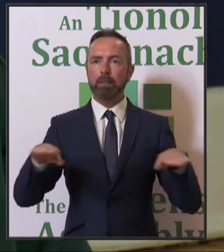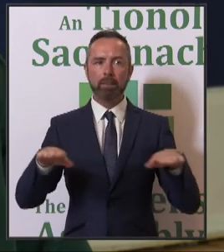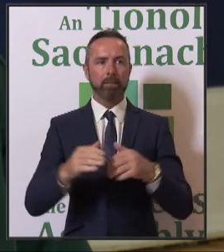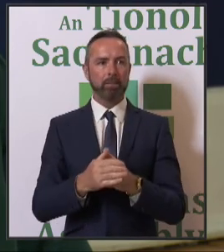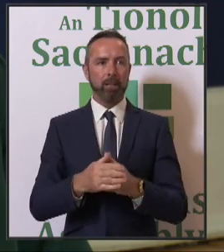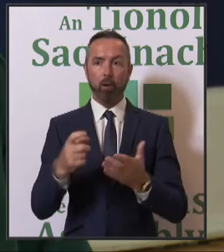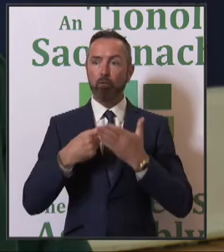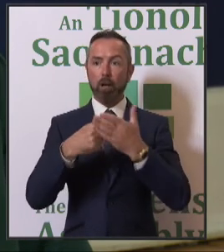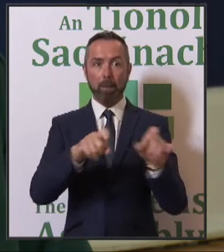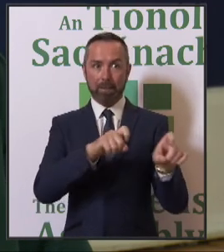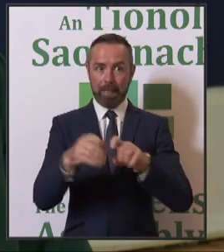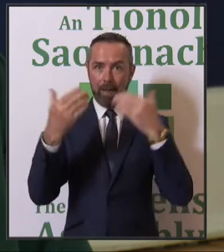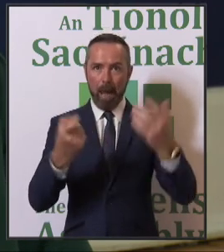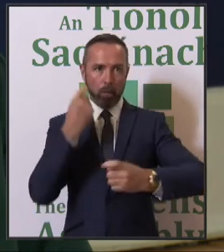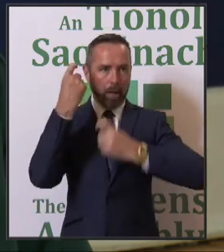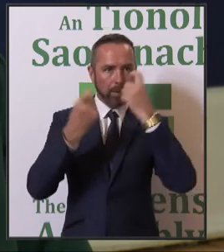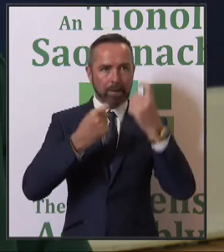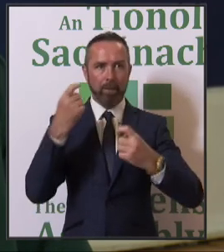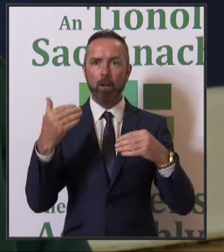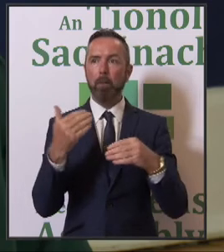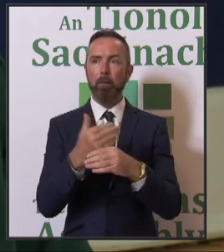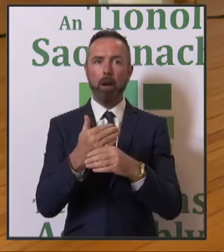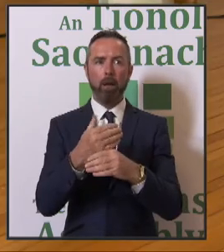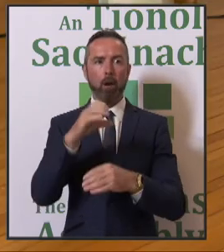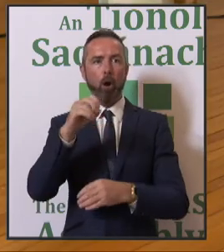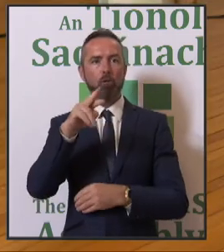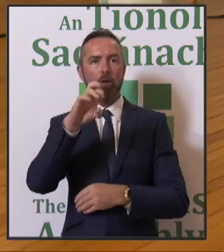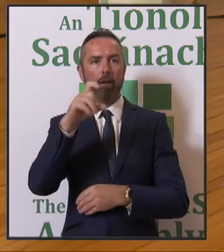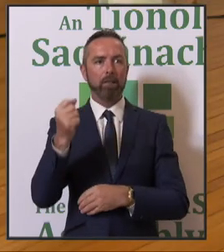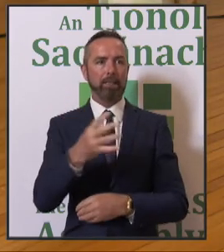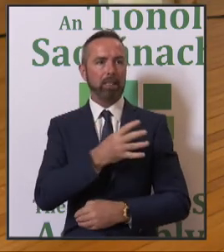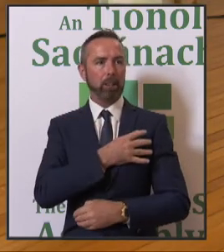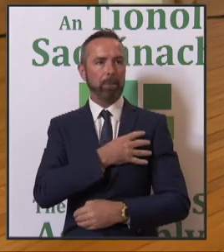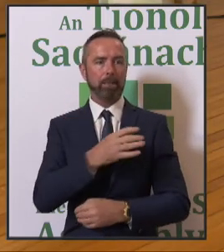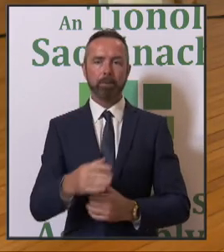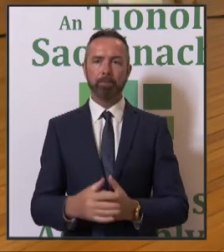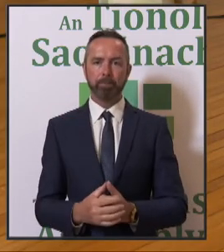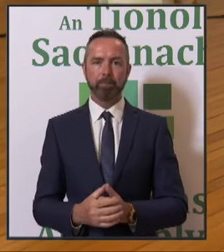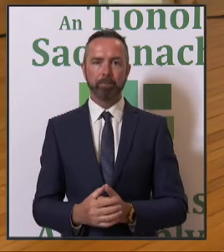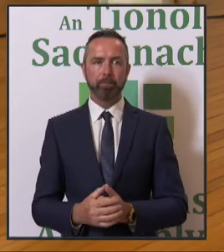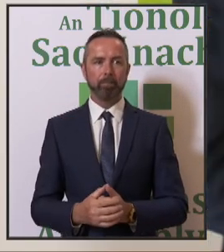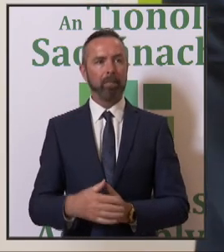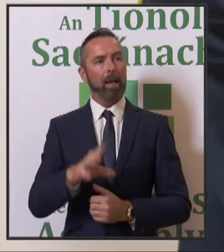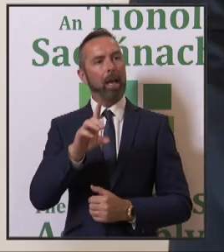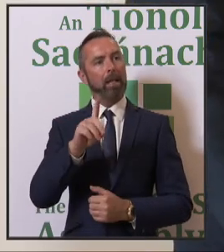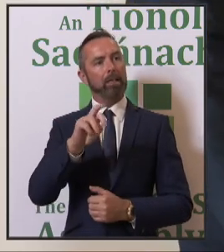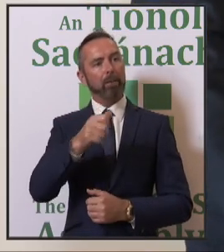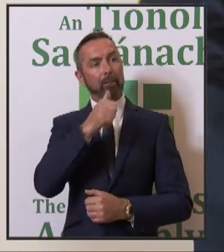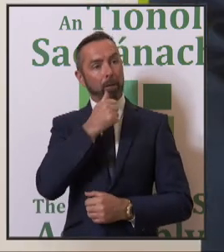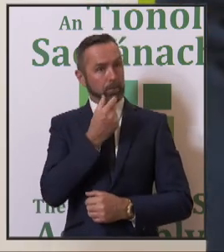of which are currently being considered by an Oireachtas committee. So, Deirdre, can I come to you